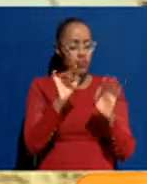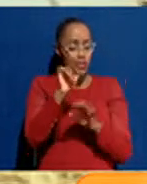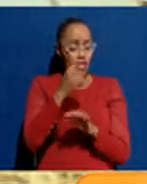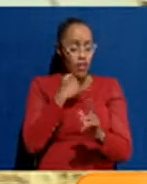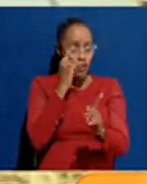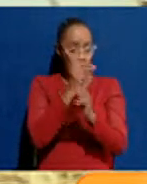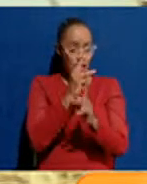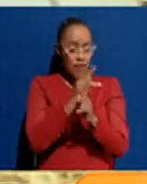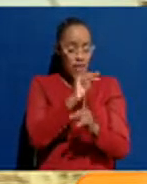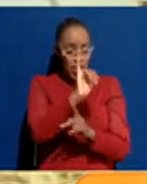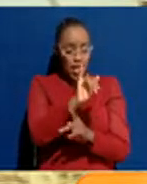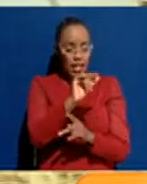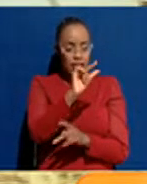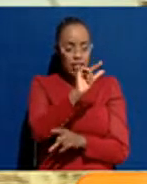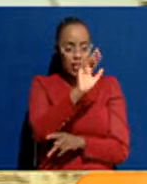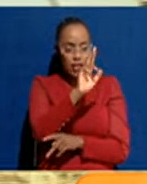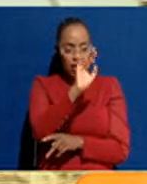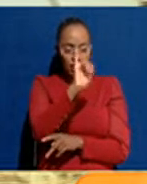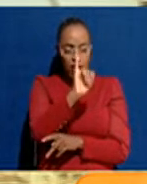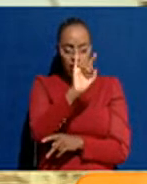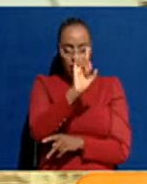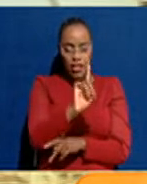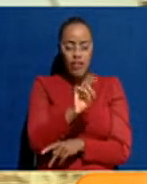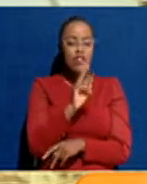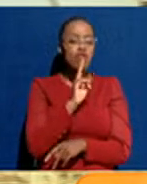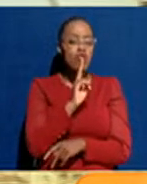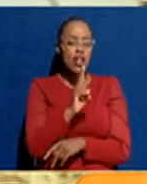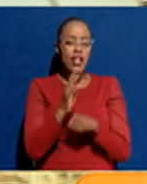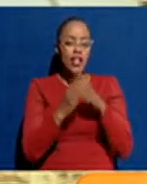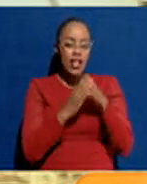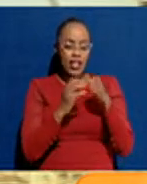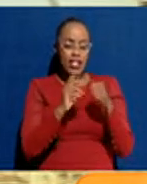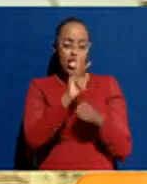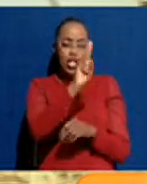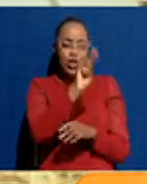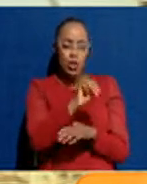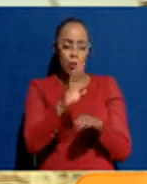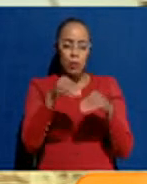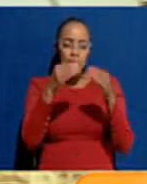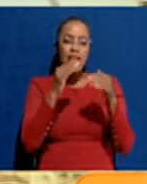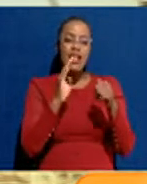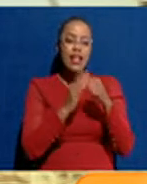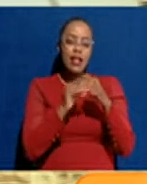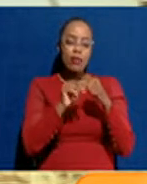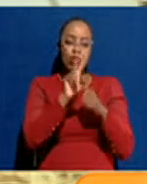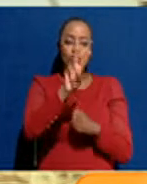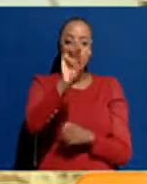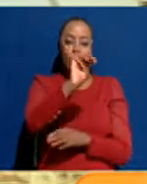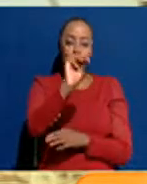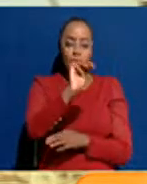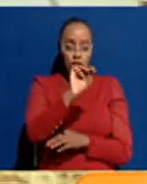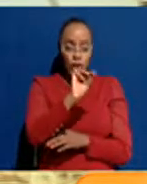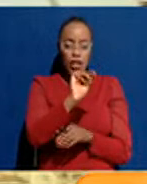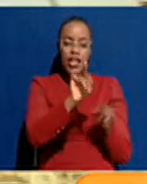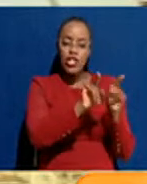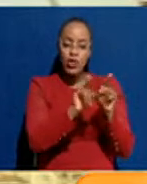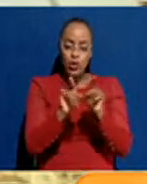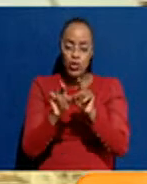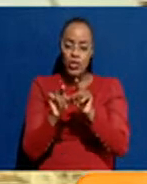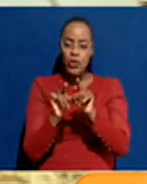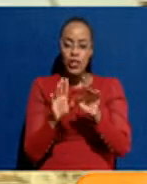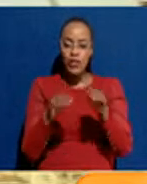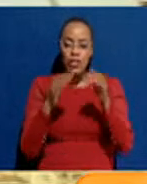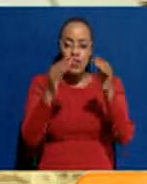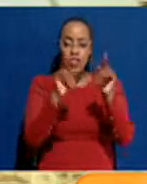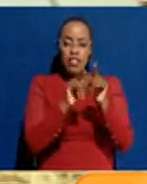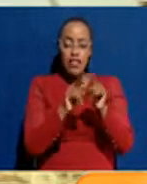maintain a grid, some 290,000 kilometers, serving 9.2 million customers, and of course, given even